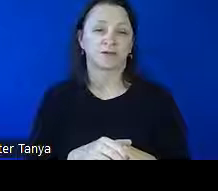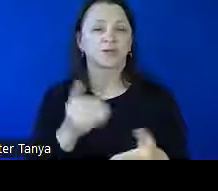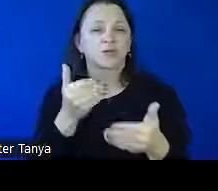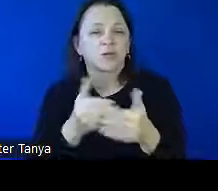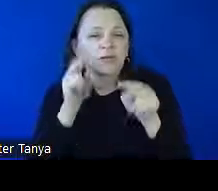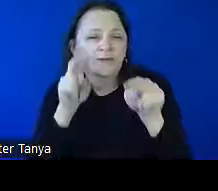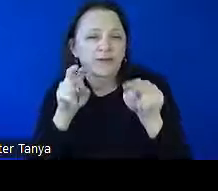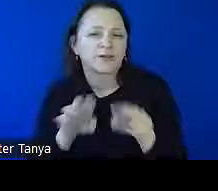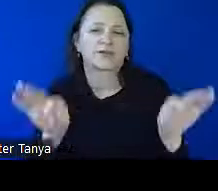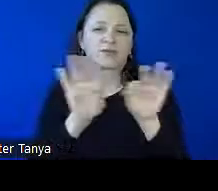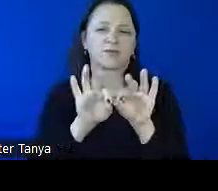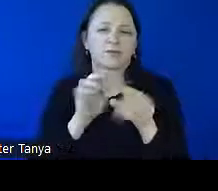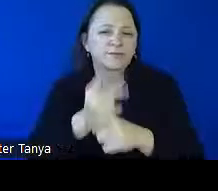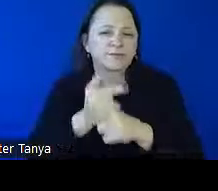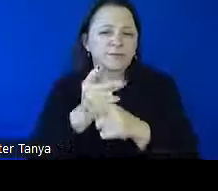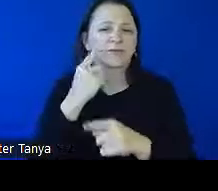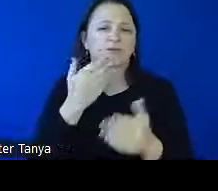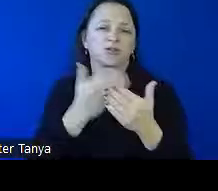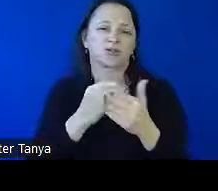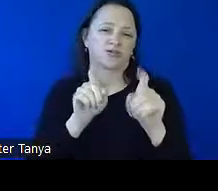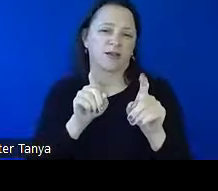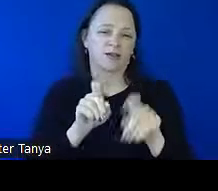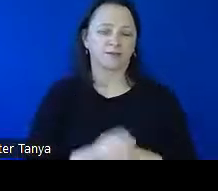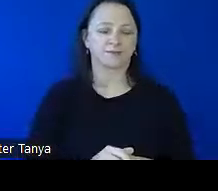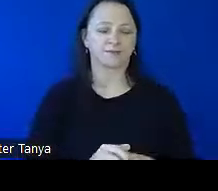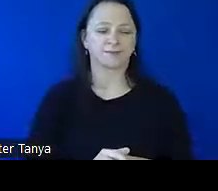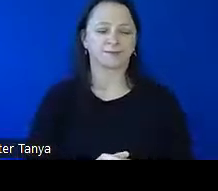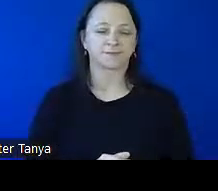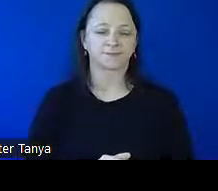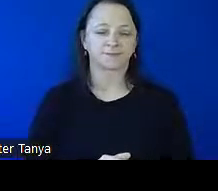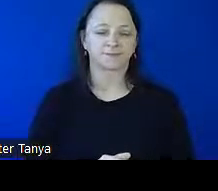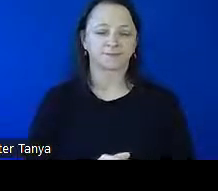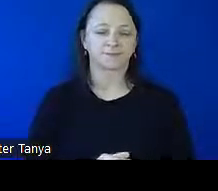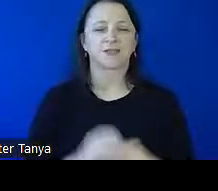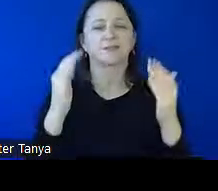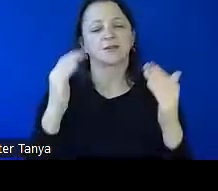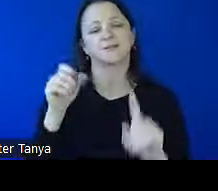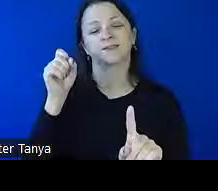always important for an effective trial. So stimulants.